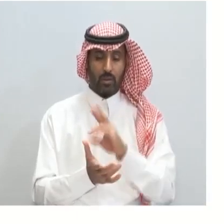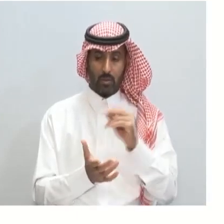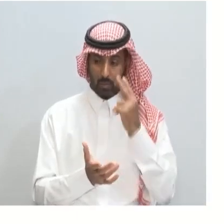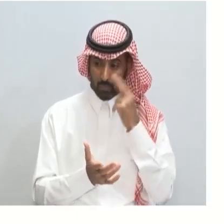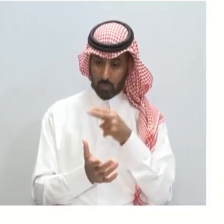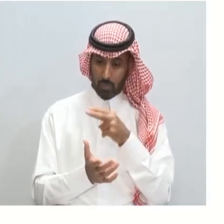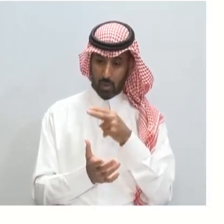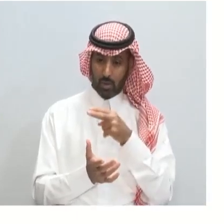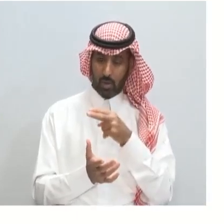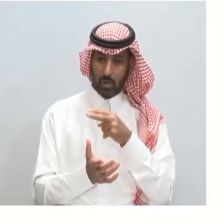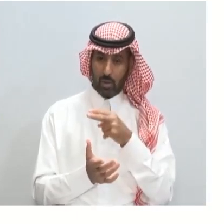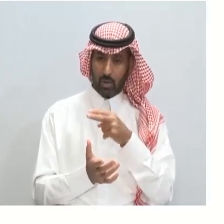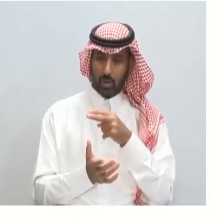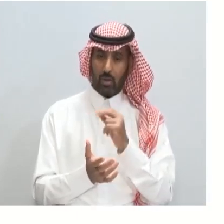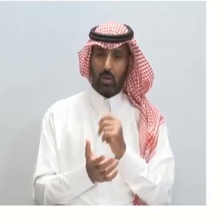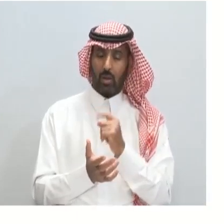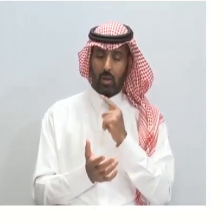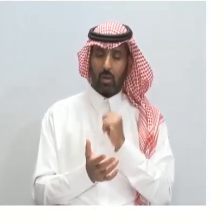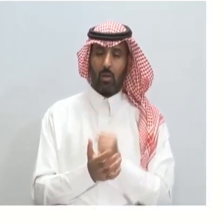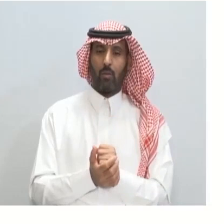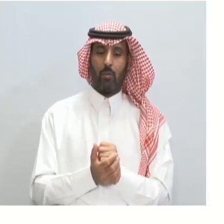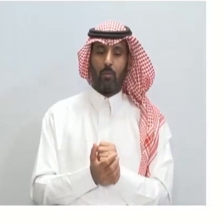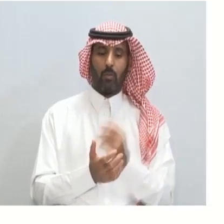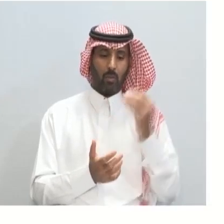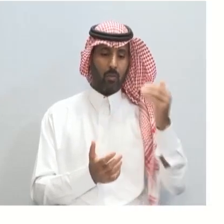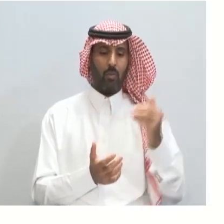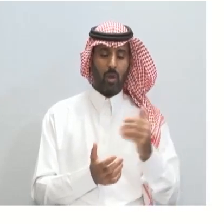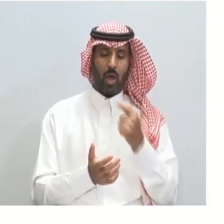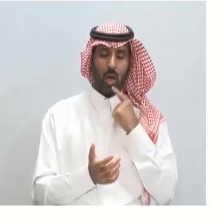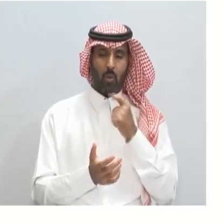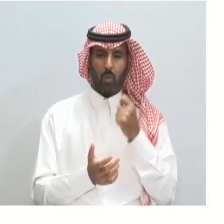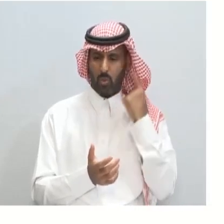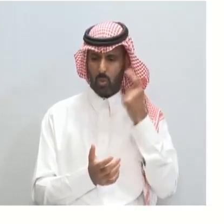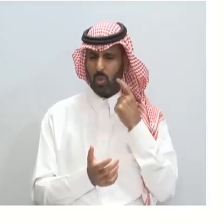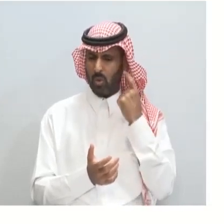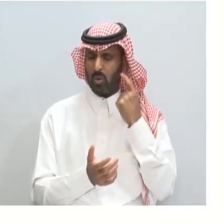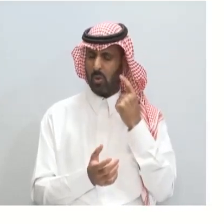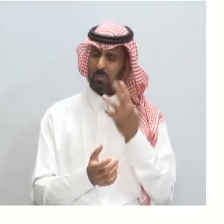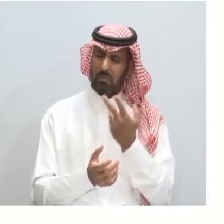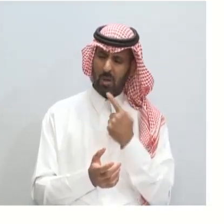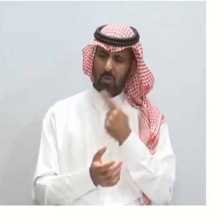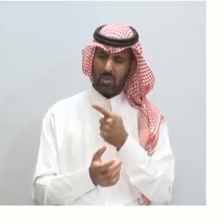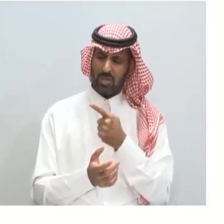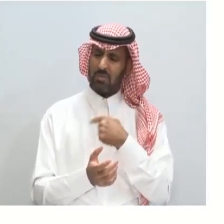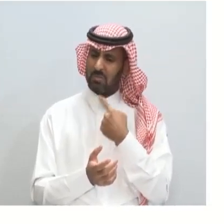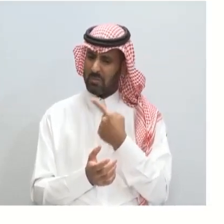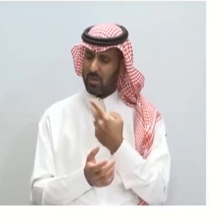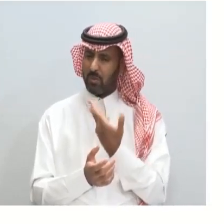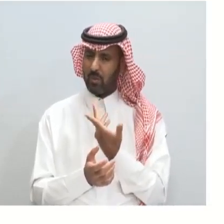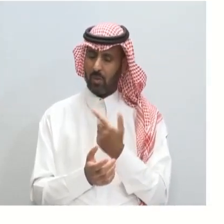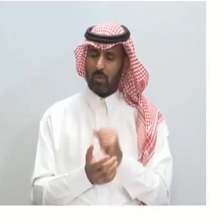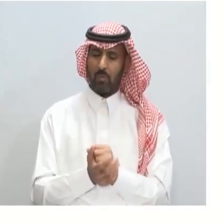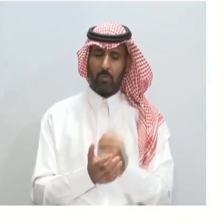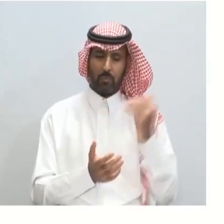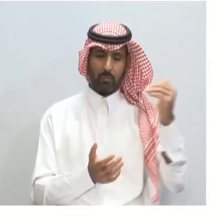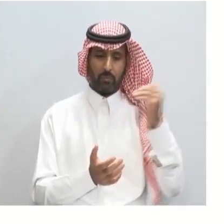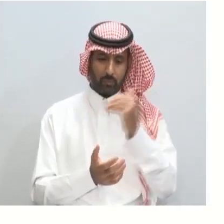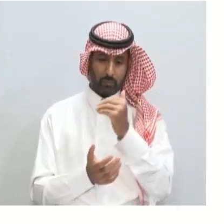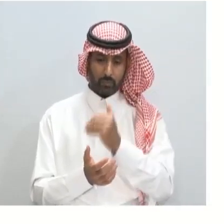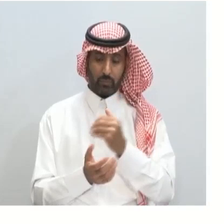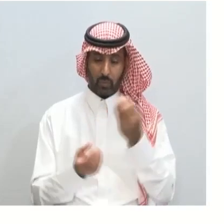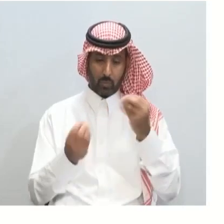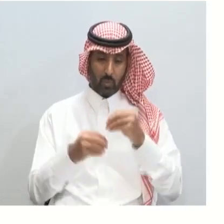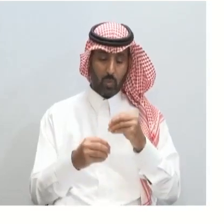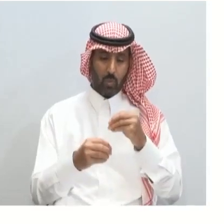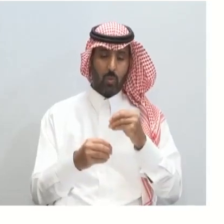me that, or you can say, I would think, or I would say that, and so on. So you have